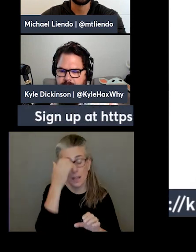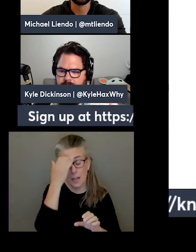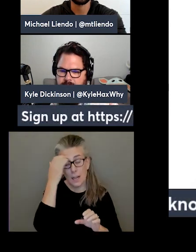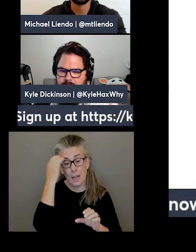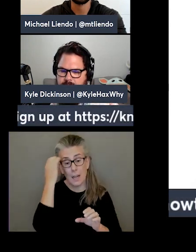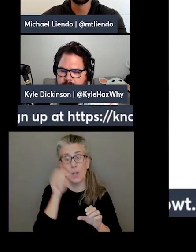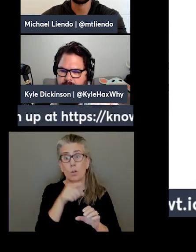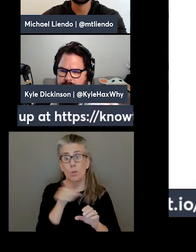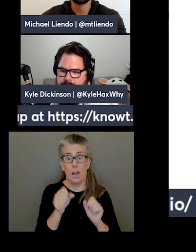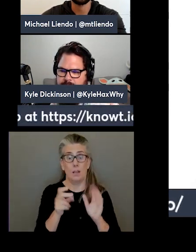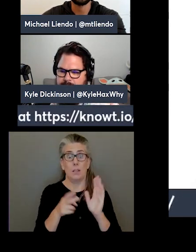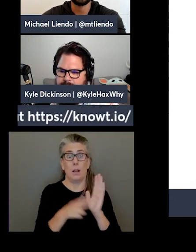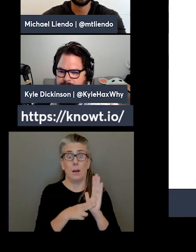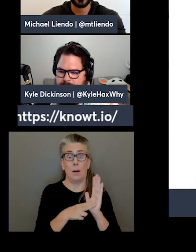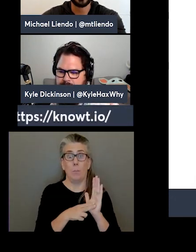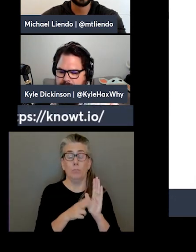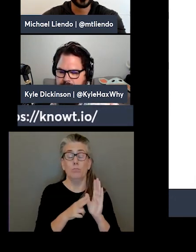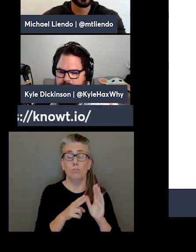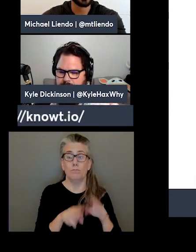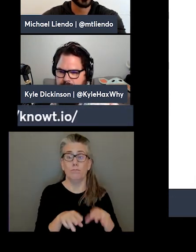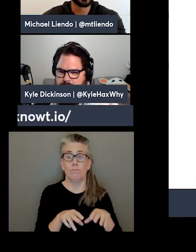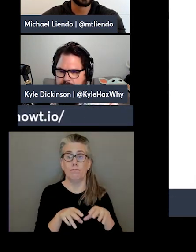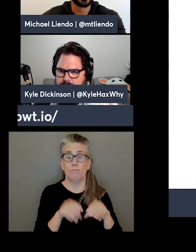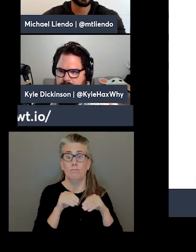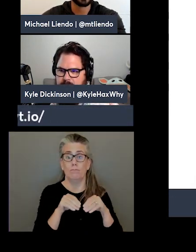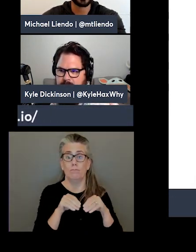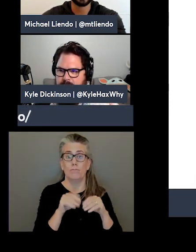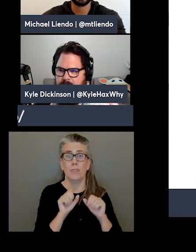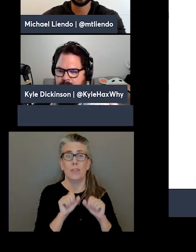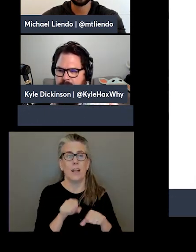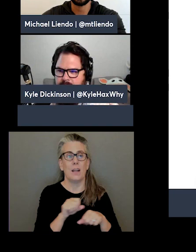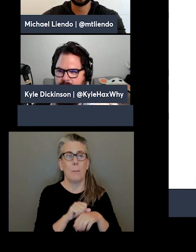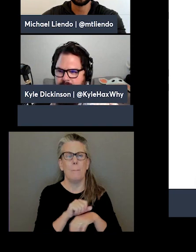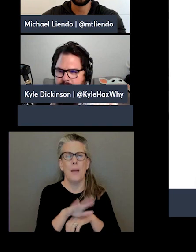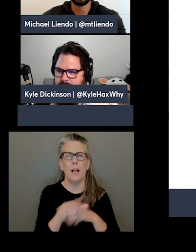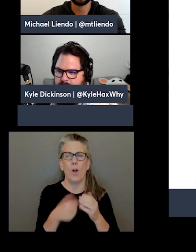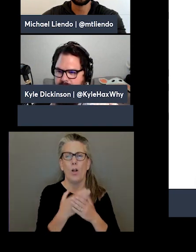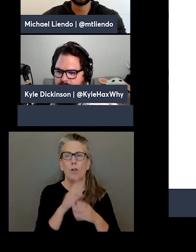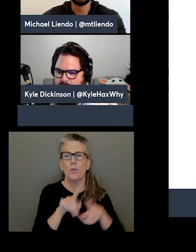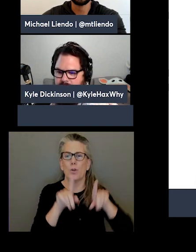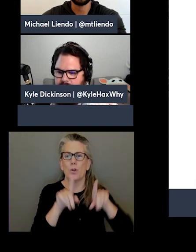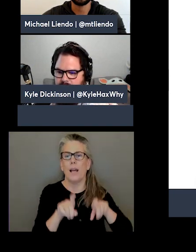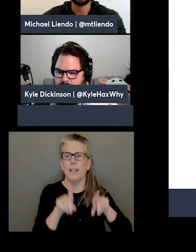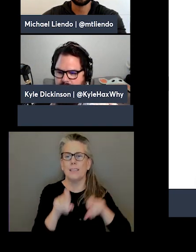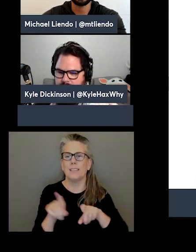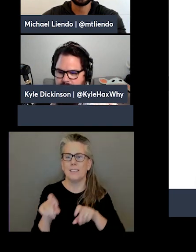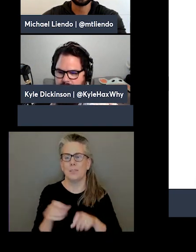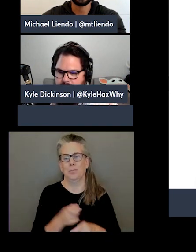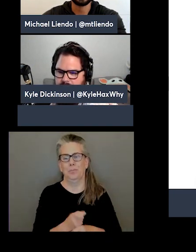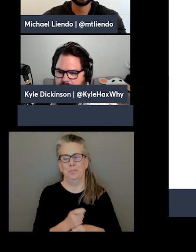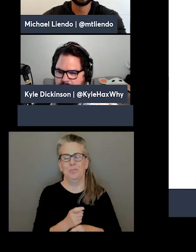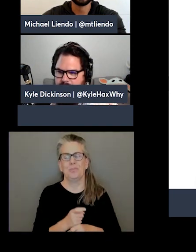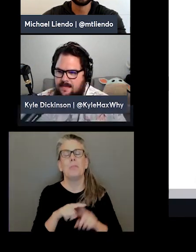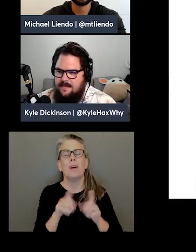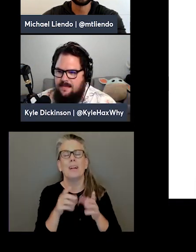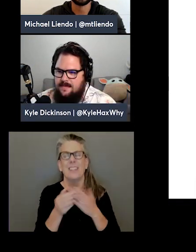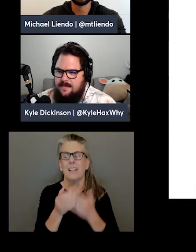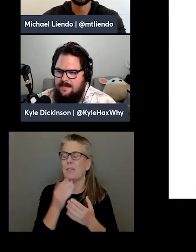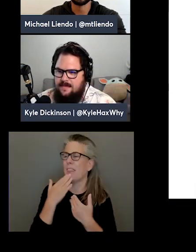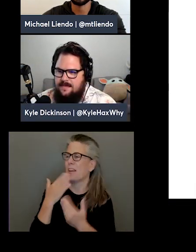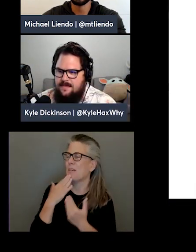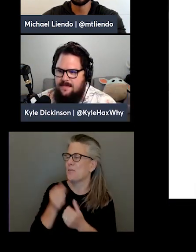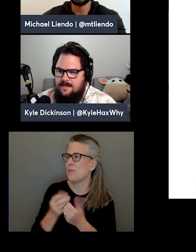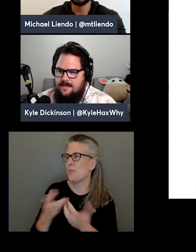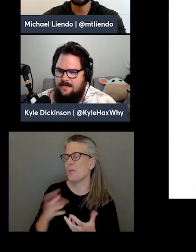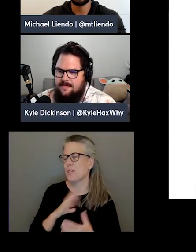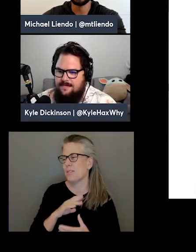this so that you can nail all of your tests coming up. But thank you again so much, Abik. We really loved having you here, and